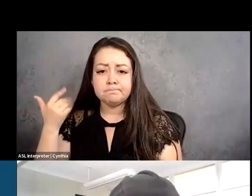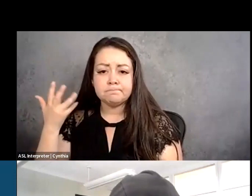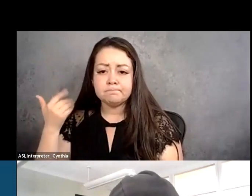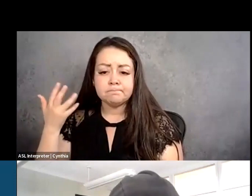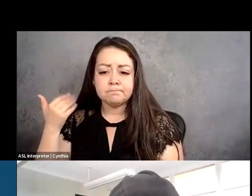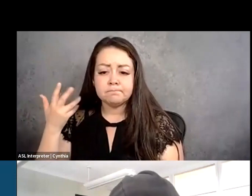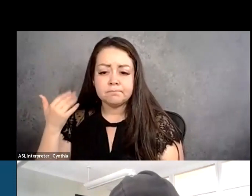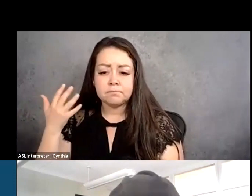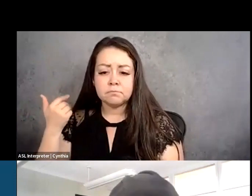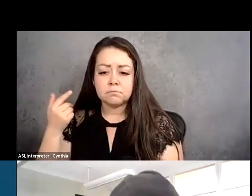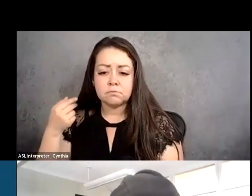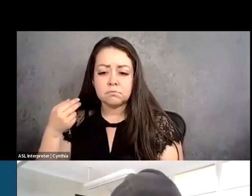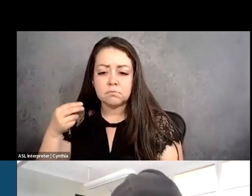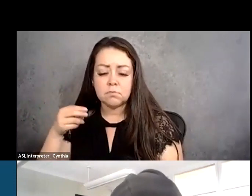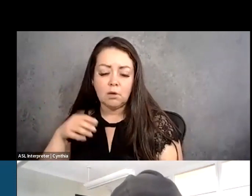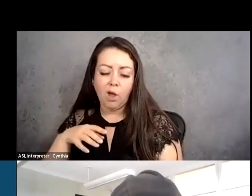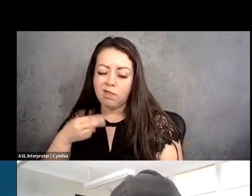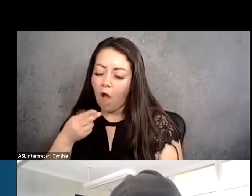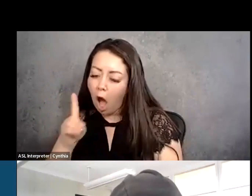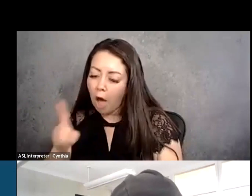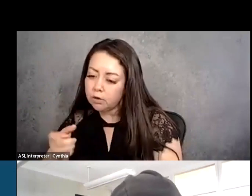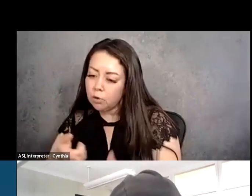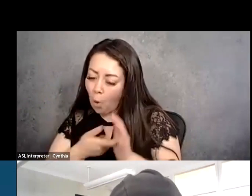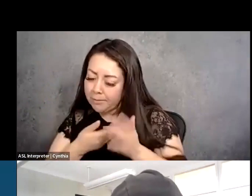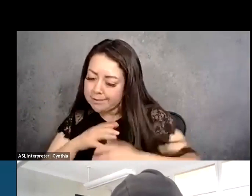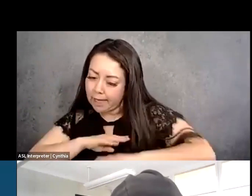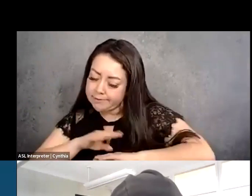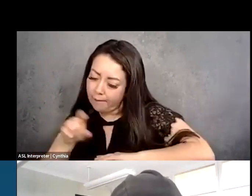beyond what some of the HUD, making sure they meet some of the HUD requirements, is